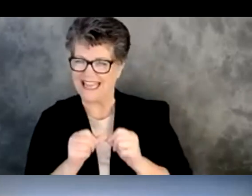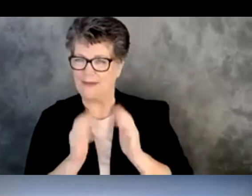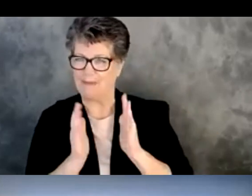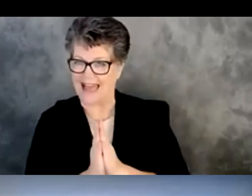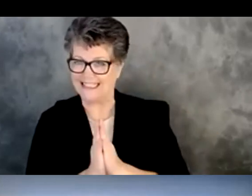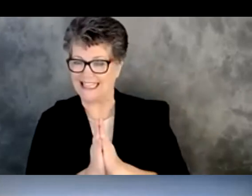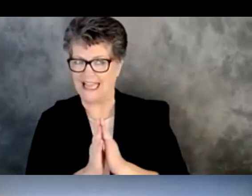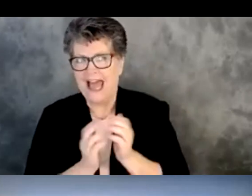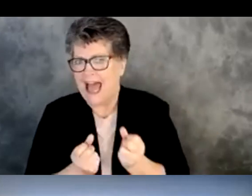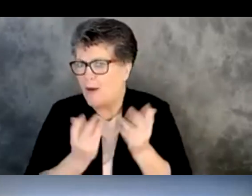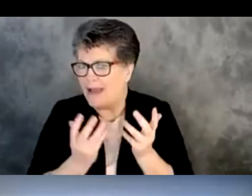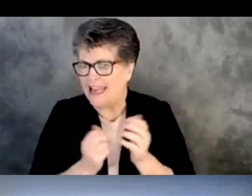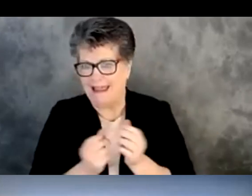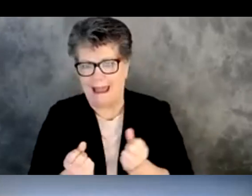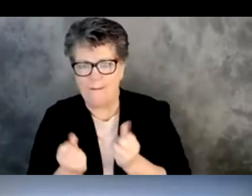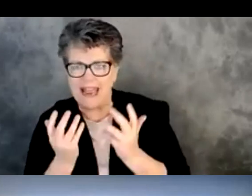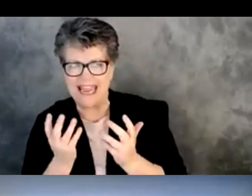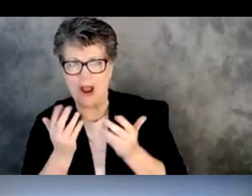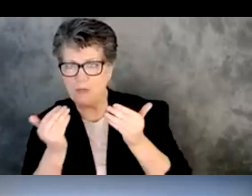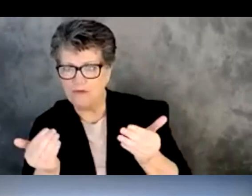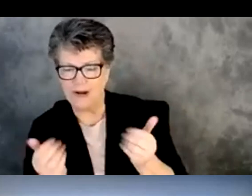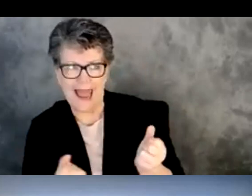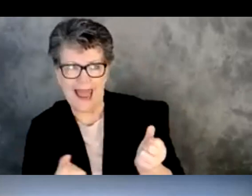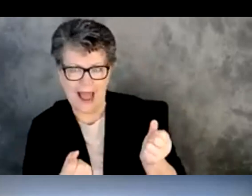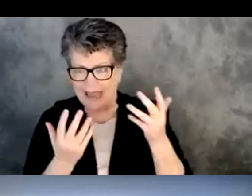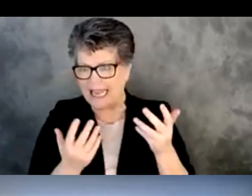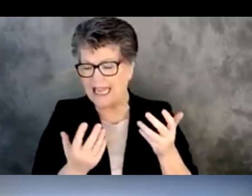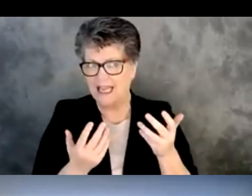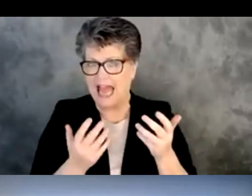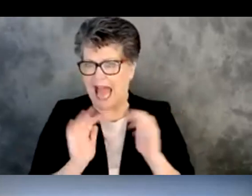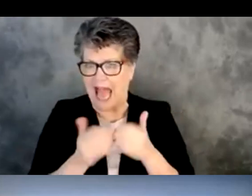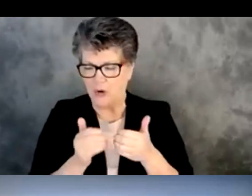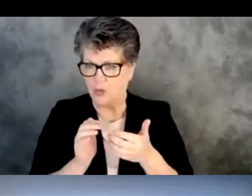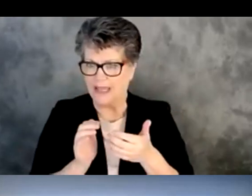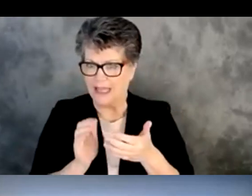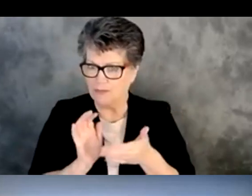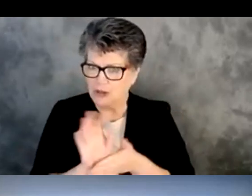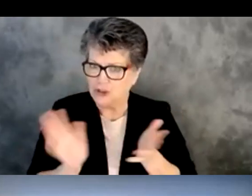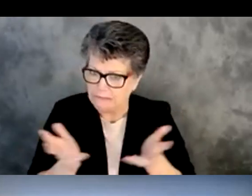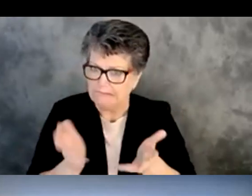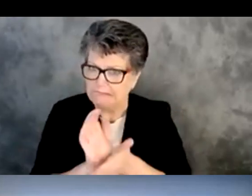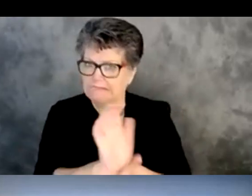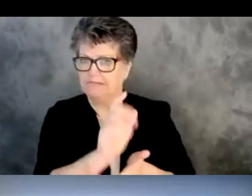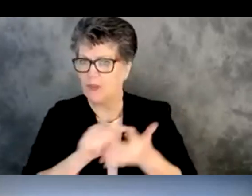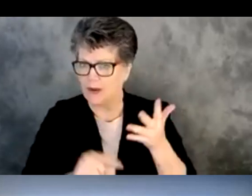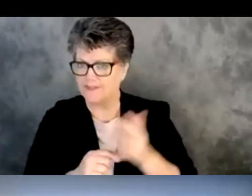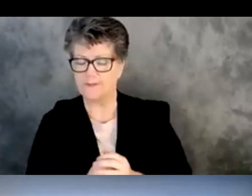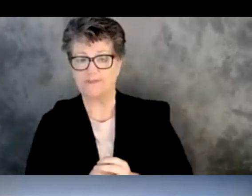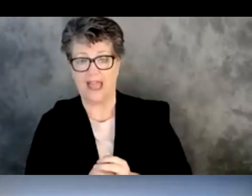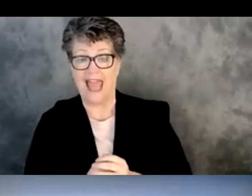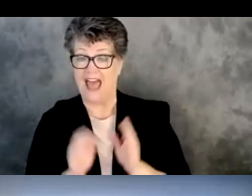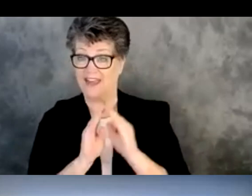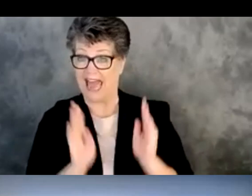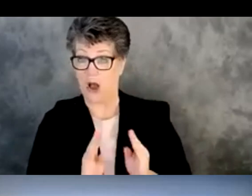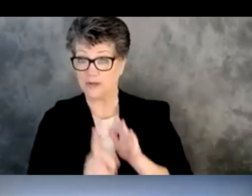know, how many of these are we moving forward on, and how do we push the rest of them forward? And then housing appears